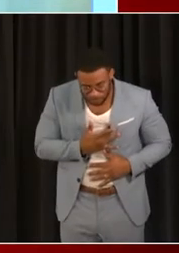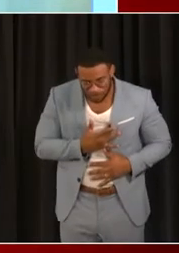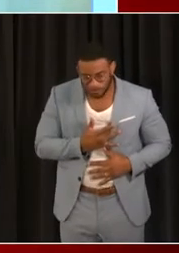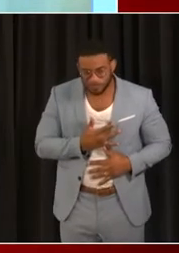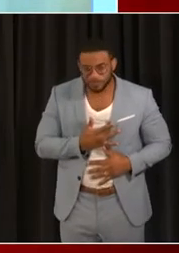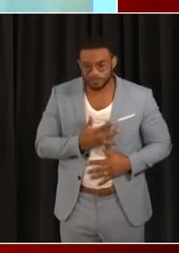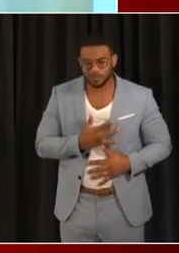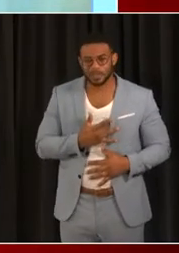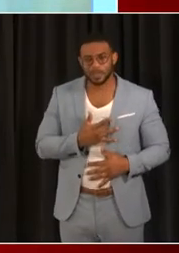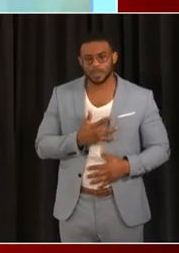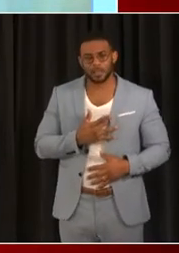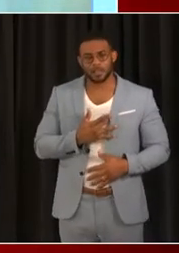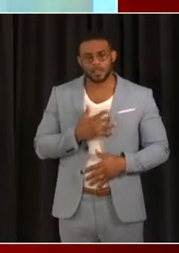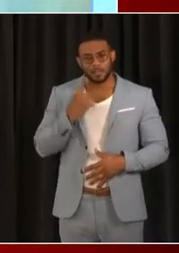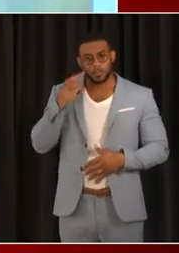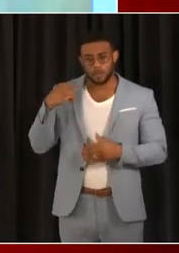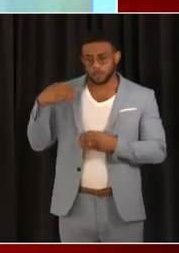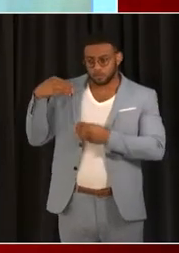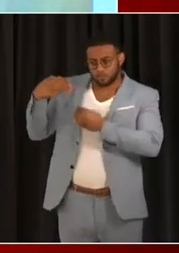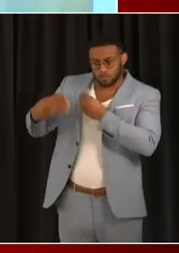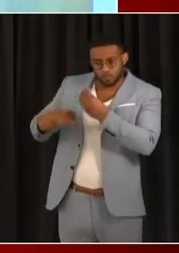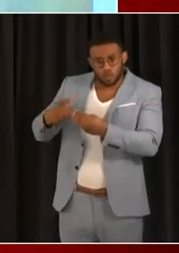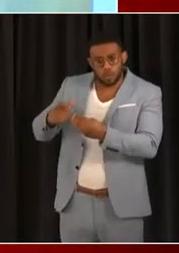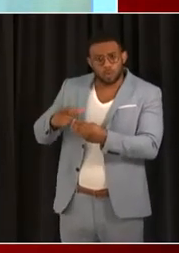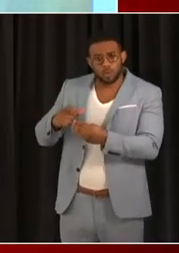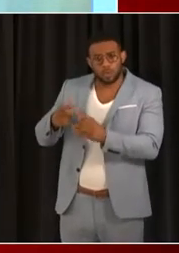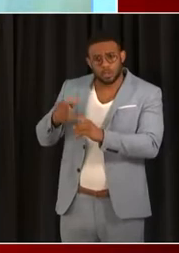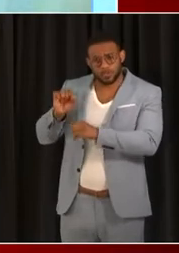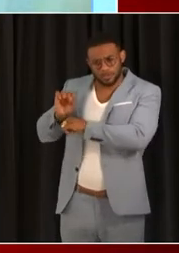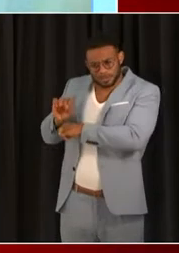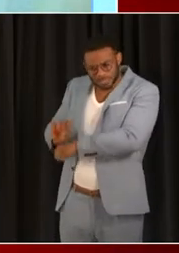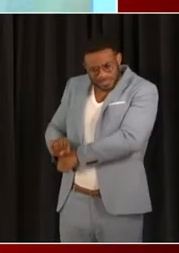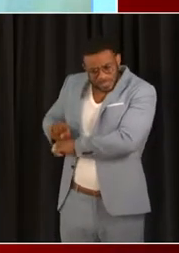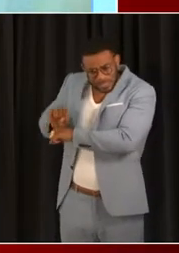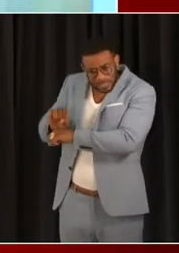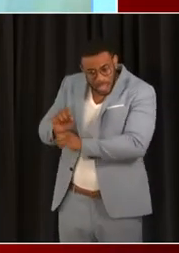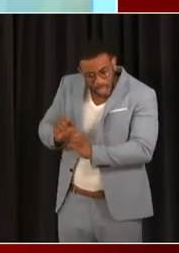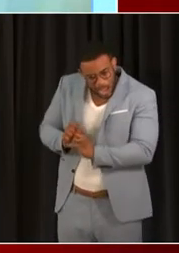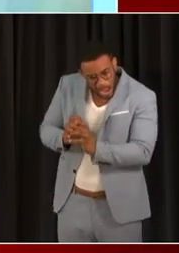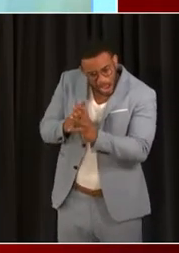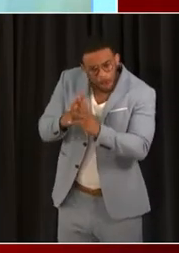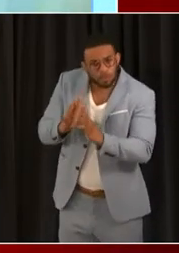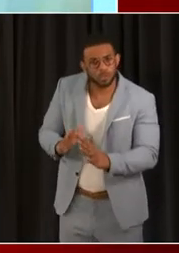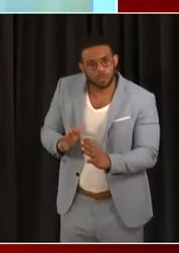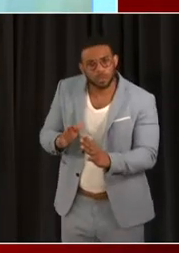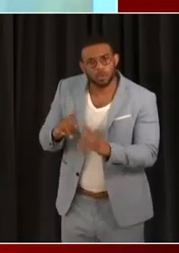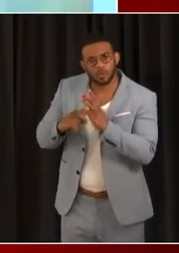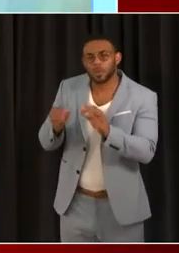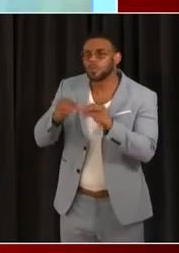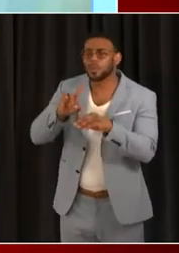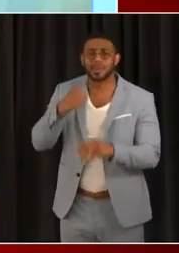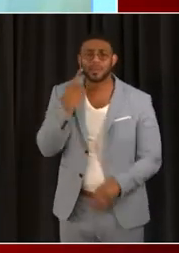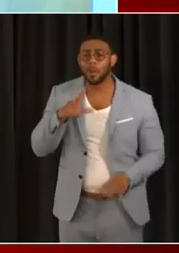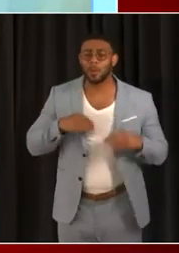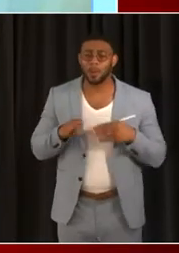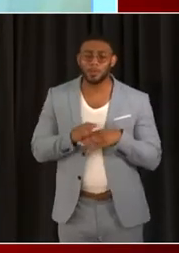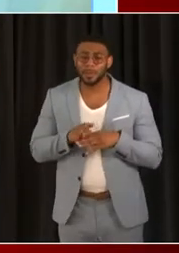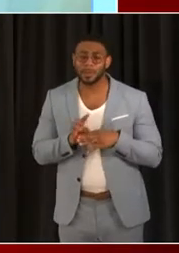heart. You know, for the descendants of enslaved Africans in the United States, entrepreneurship